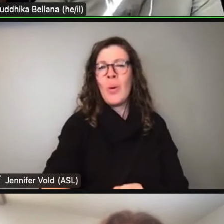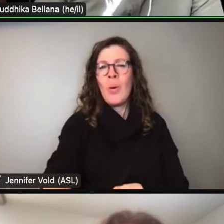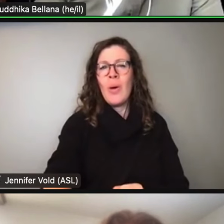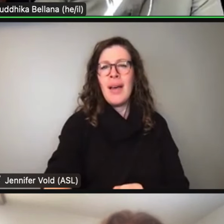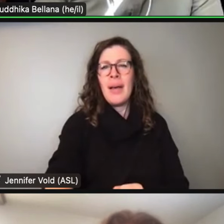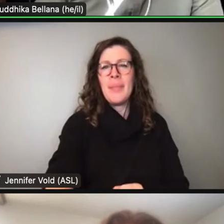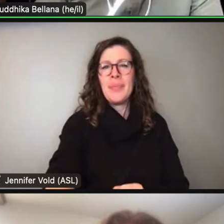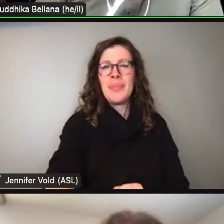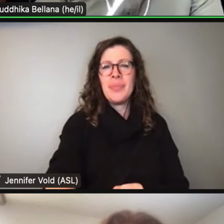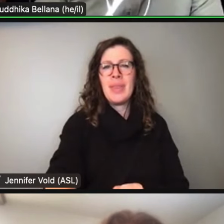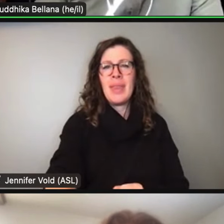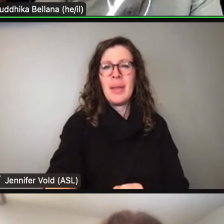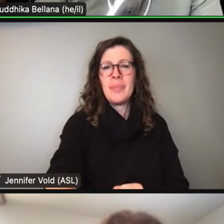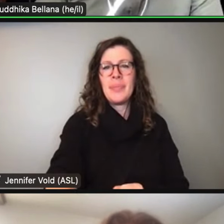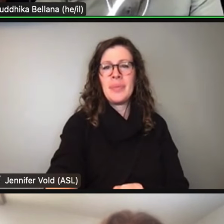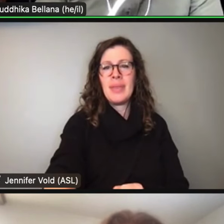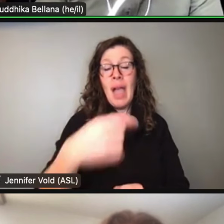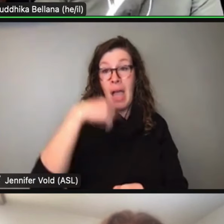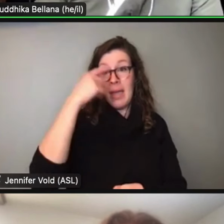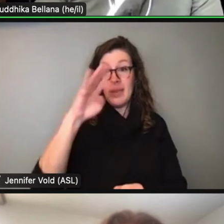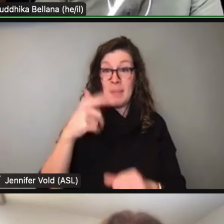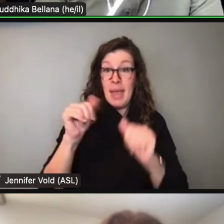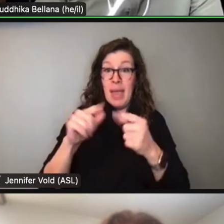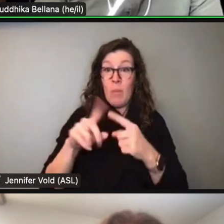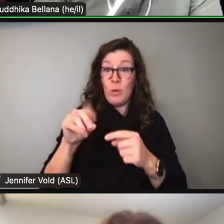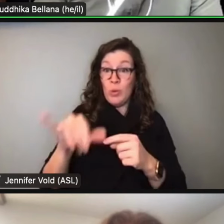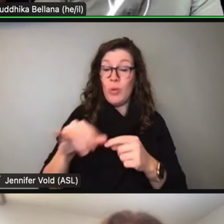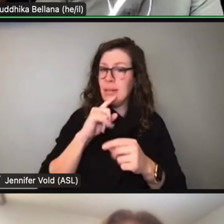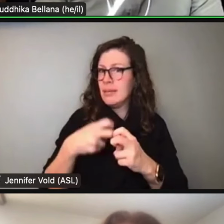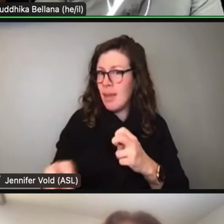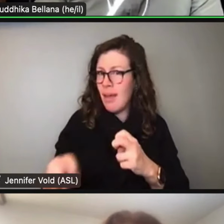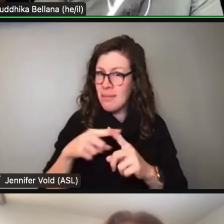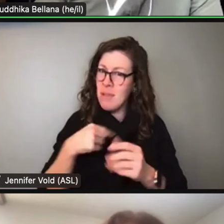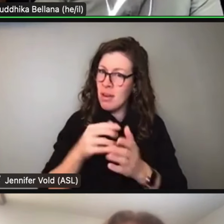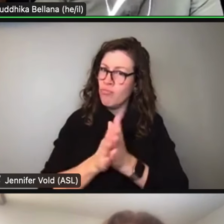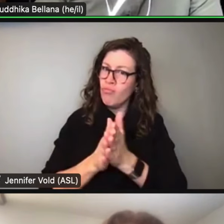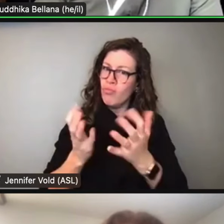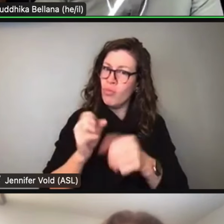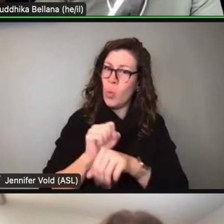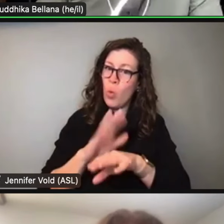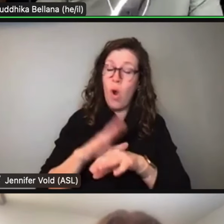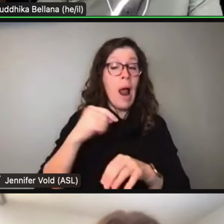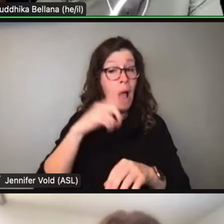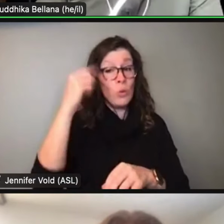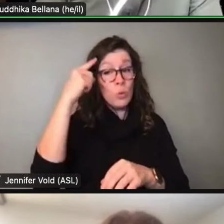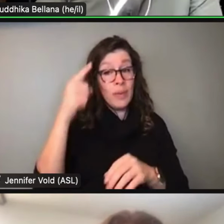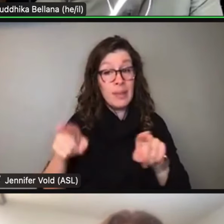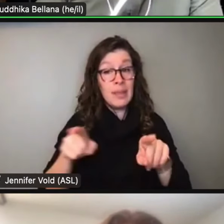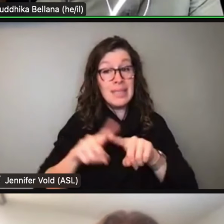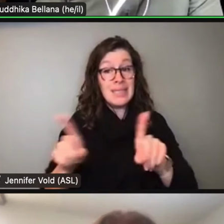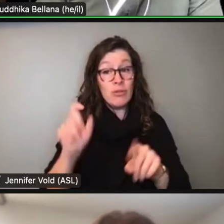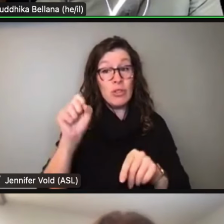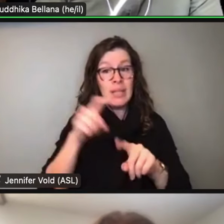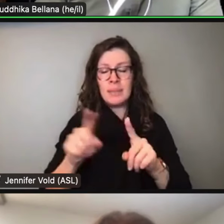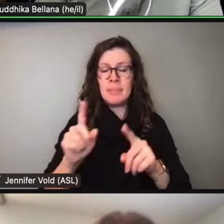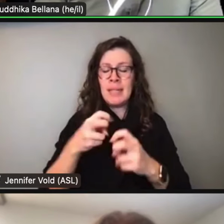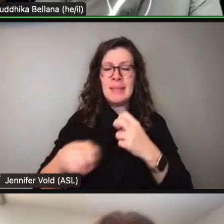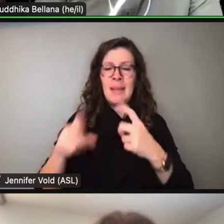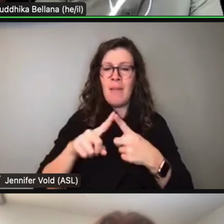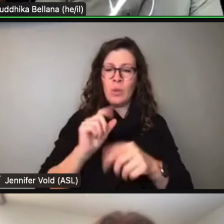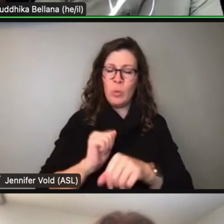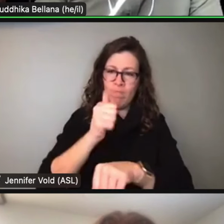being able to do that is tough, but it's something that I'd like to work on, and I think that difference exists, but it's just difficult to operationalize.